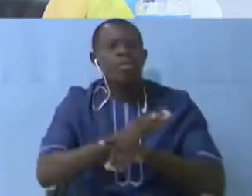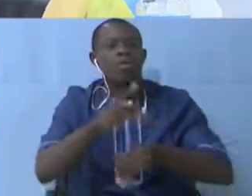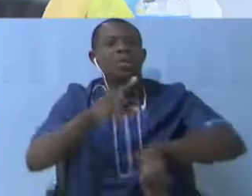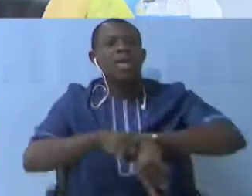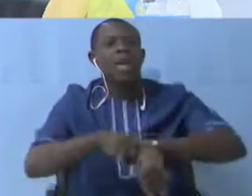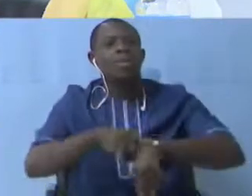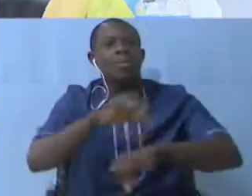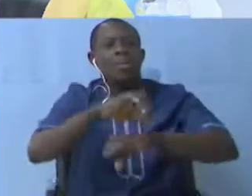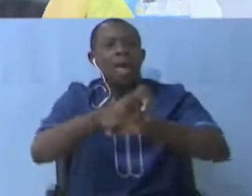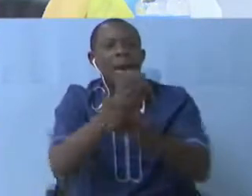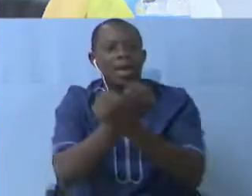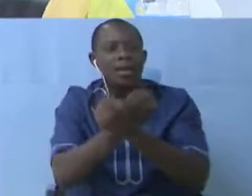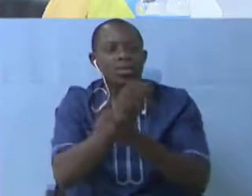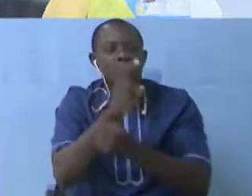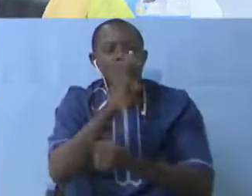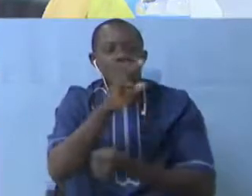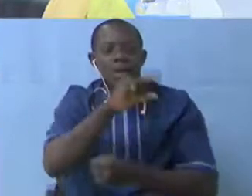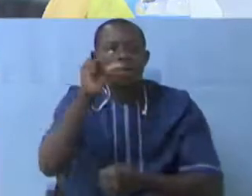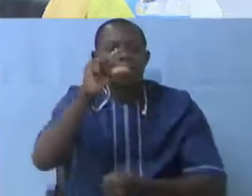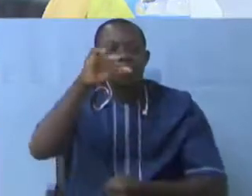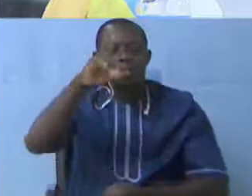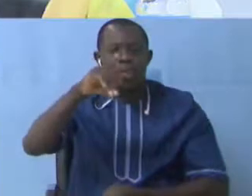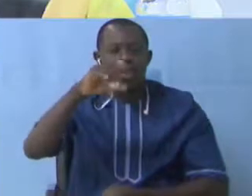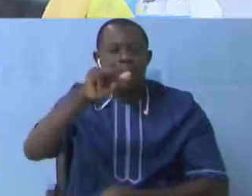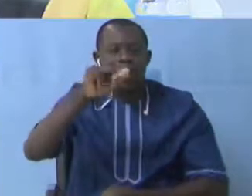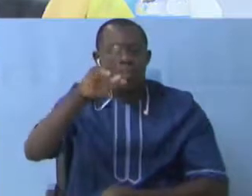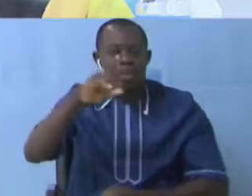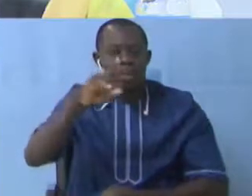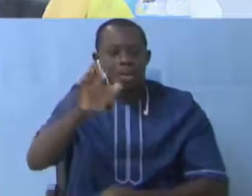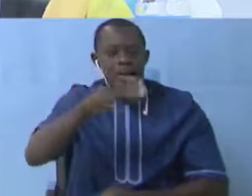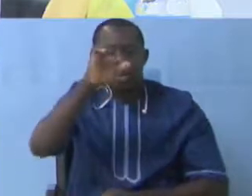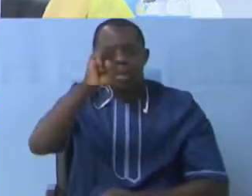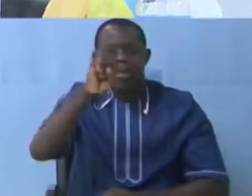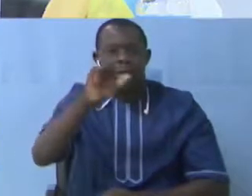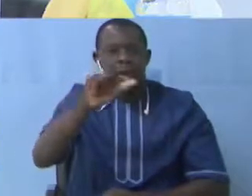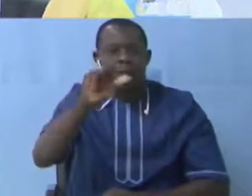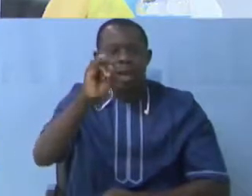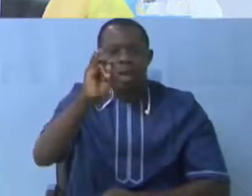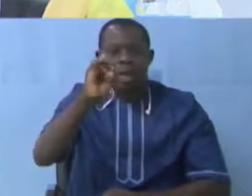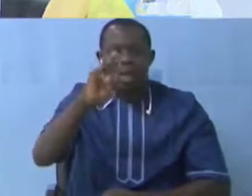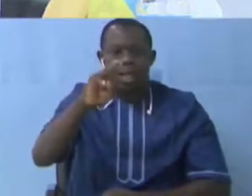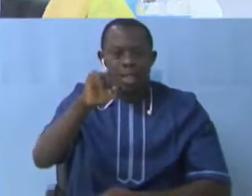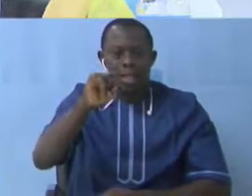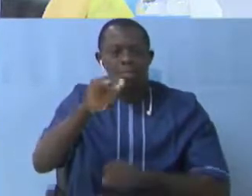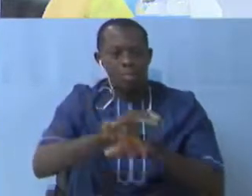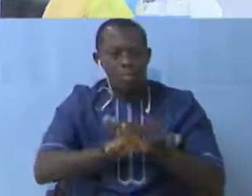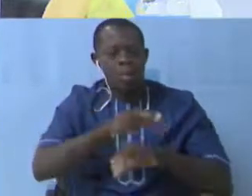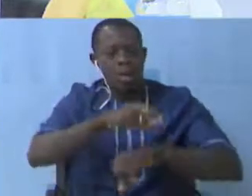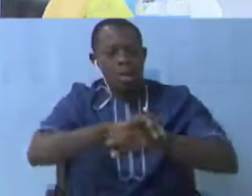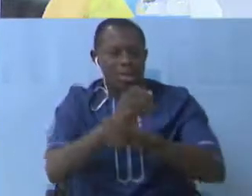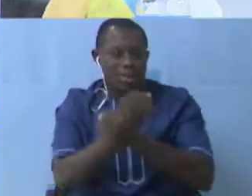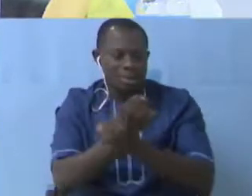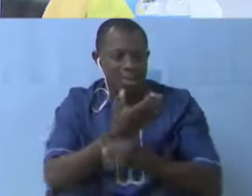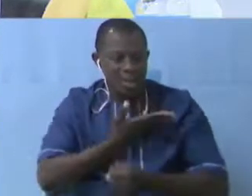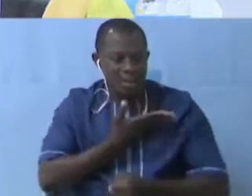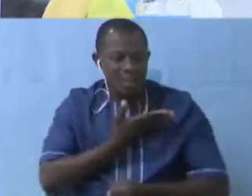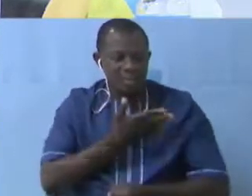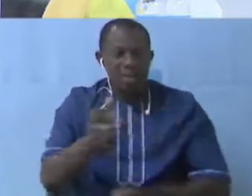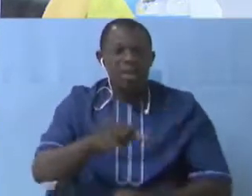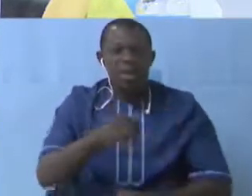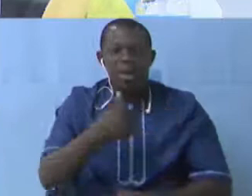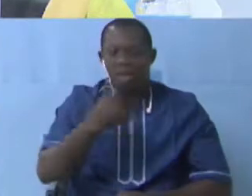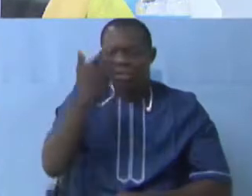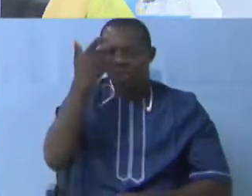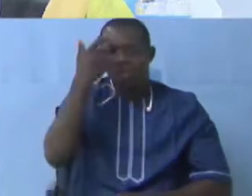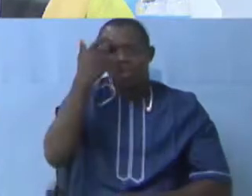Sen. boobu nag ñu nga amoon jafe-jafe ak bunte tasekaay xibaar yi mooy jamono bi ñu jàppee Pape Sen. I think